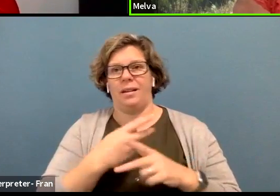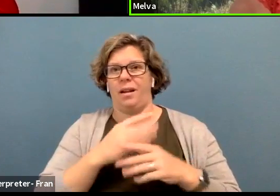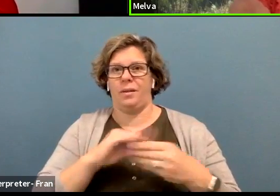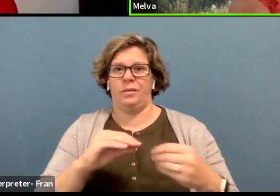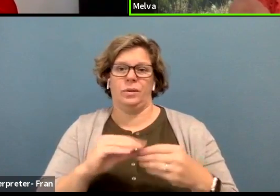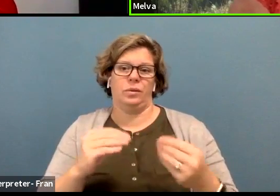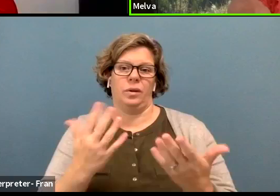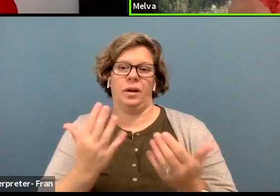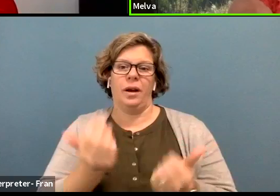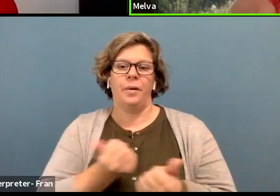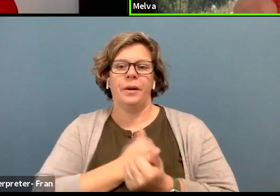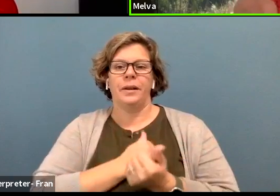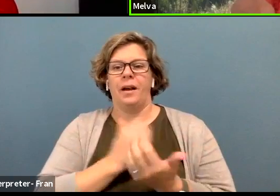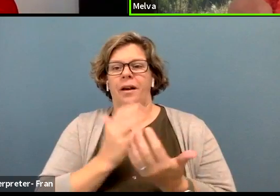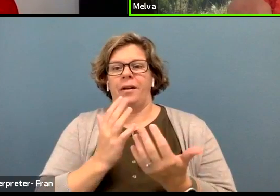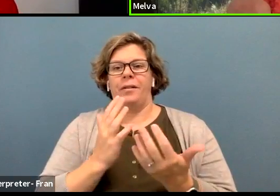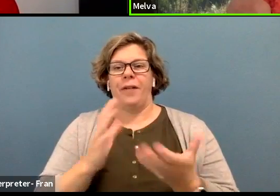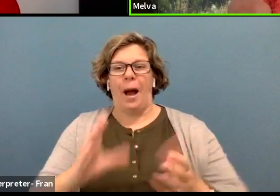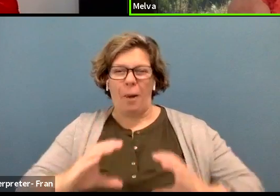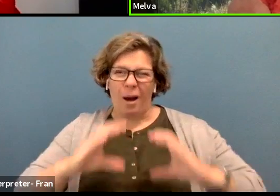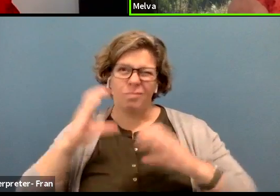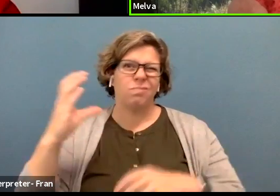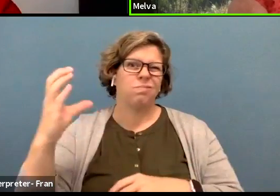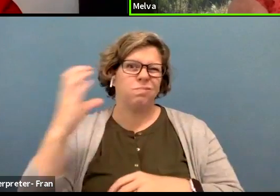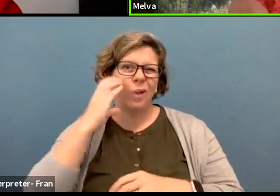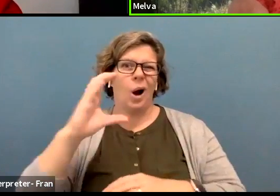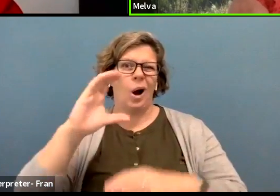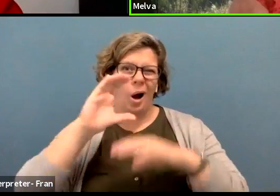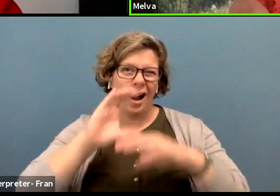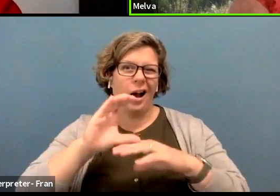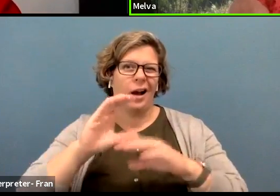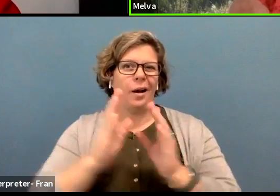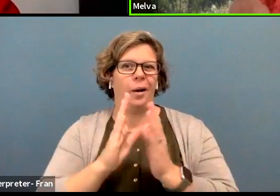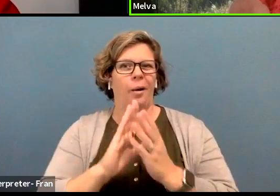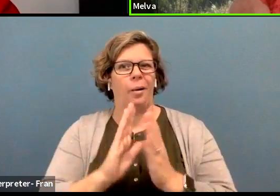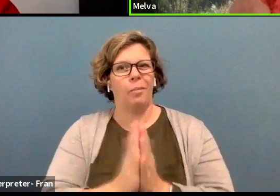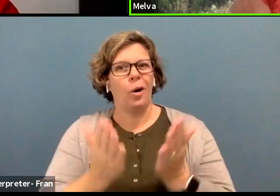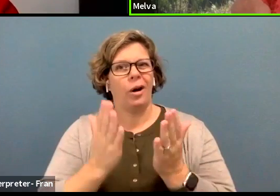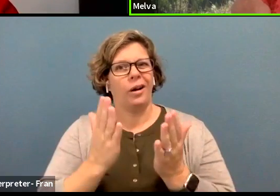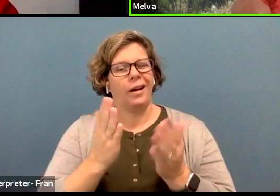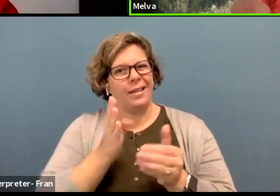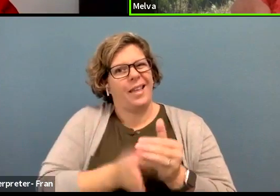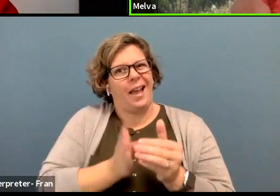to have a very large book when it's said and done, because I think everyone